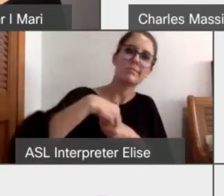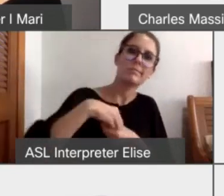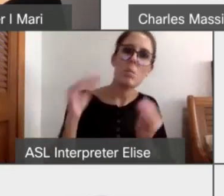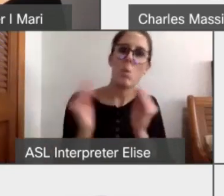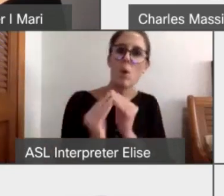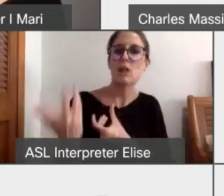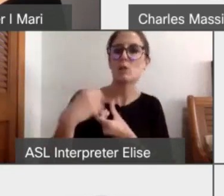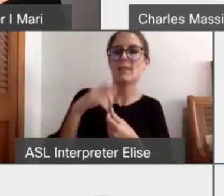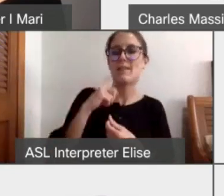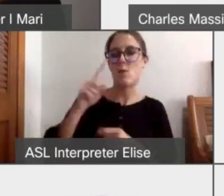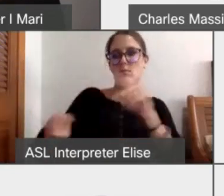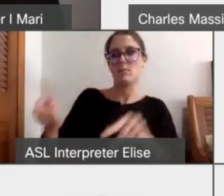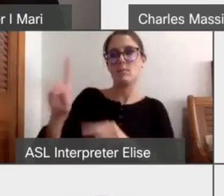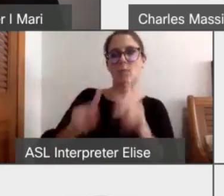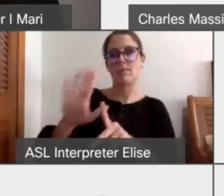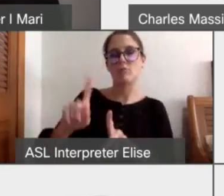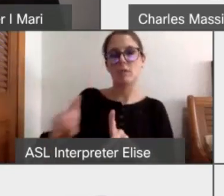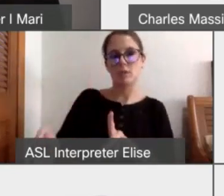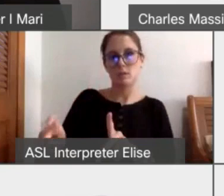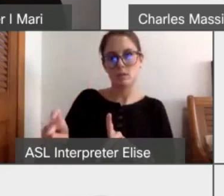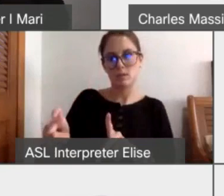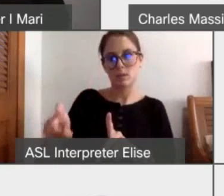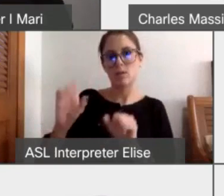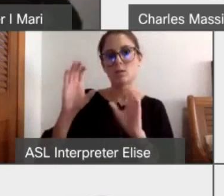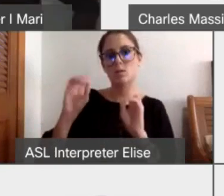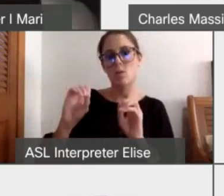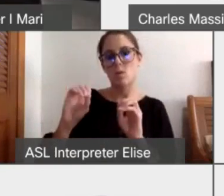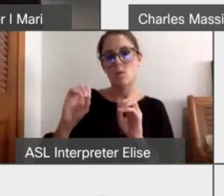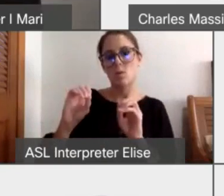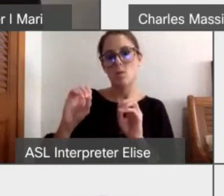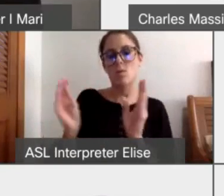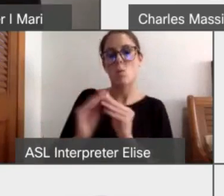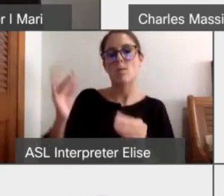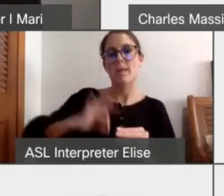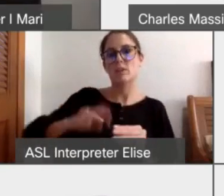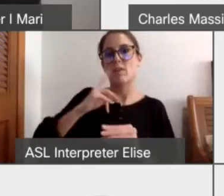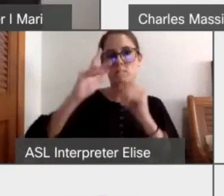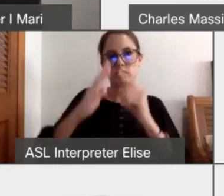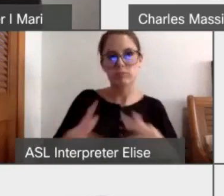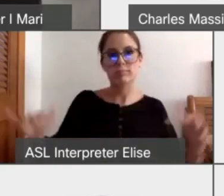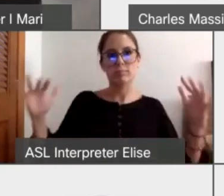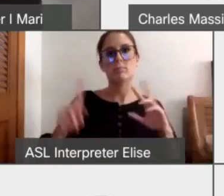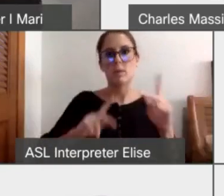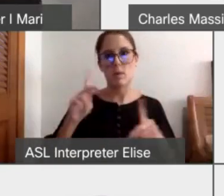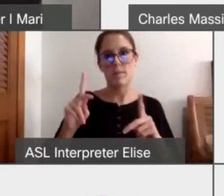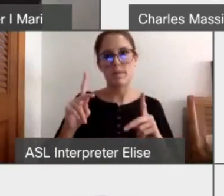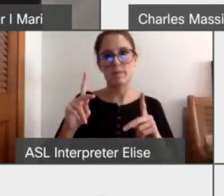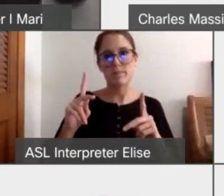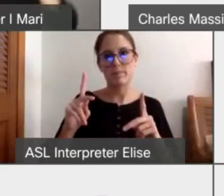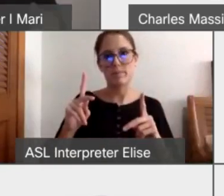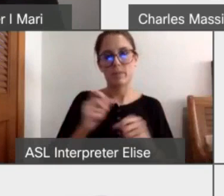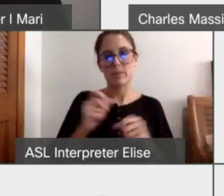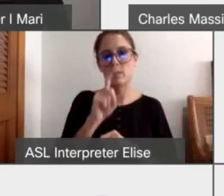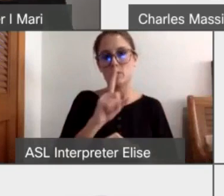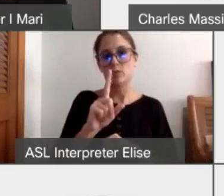and um, so that way it's more useful for a broader spectrum of people, and it does also make sure